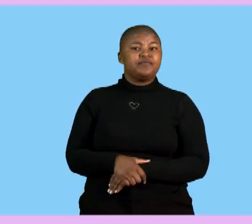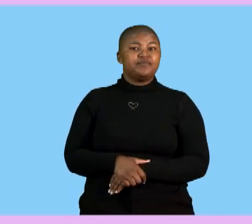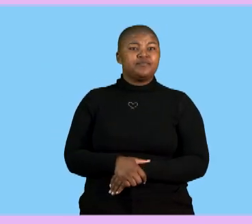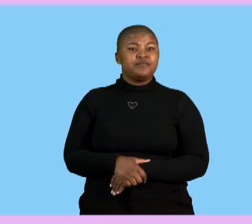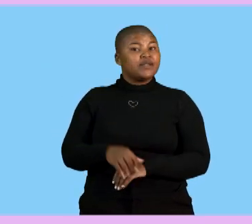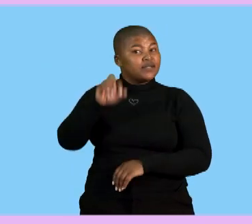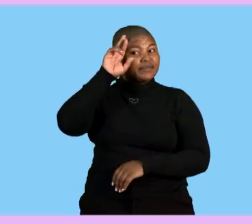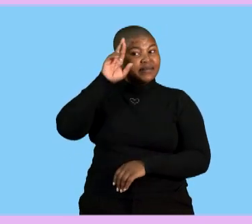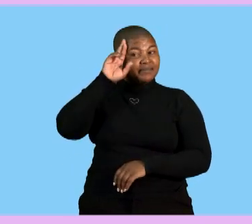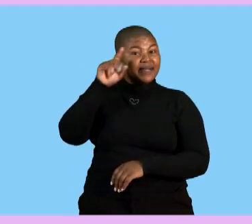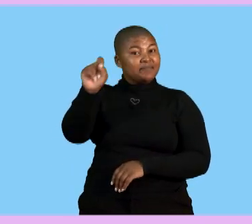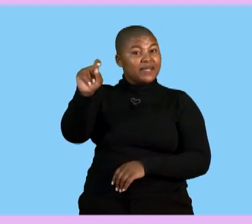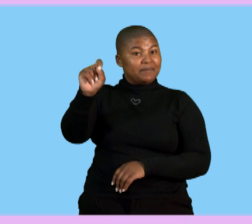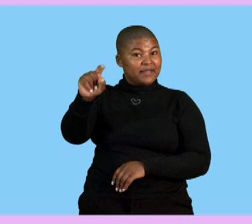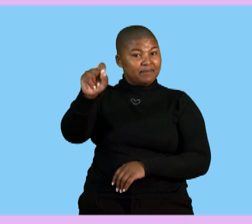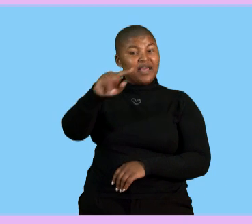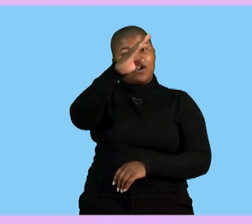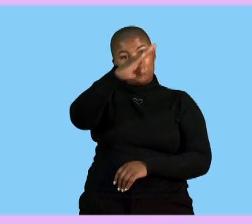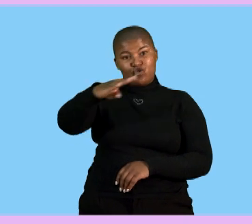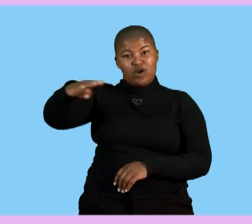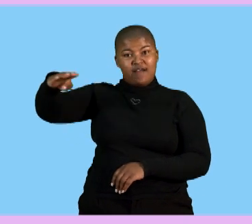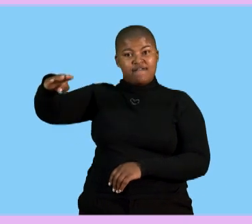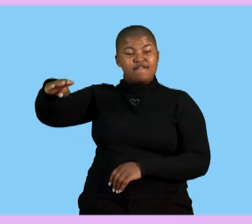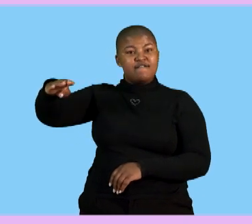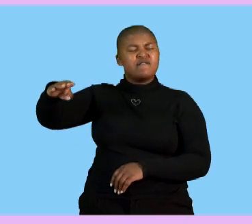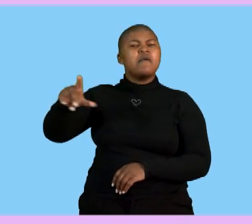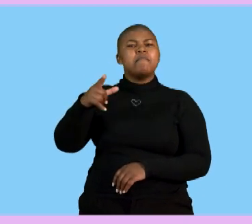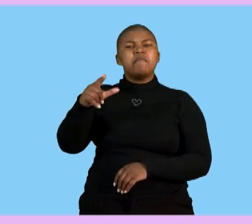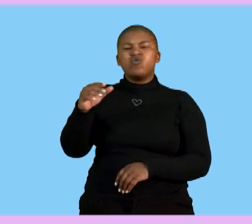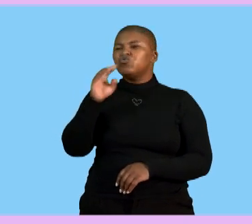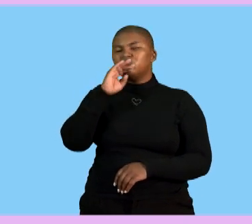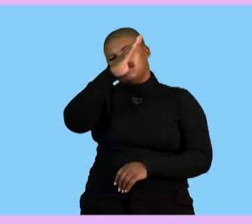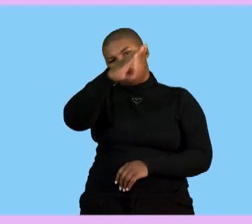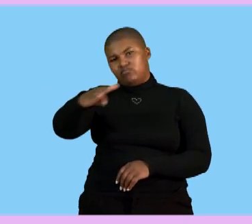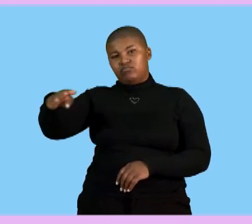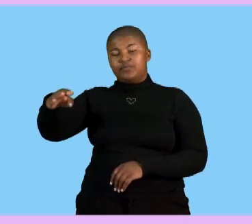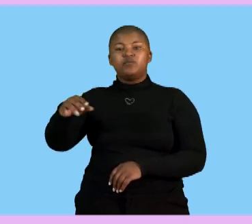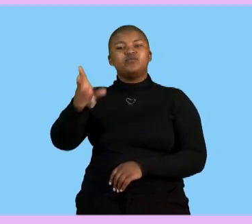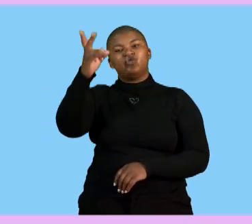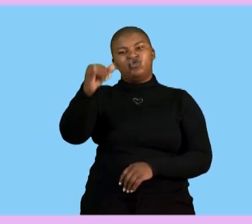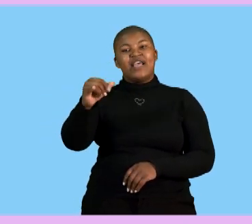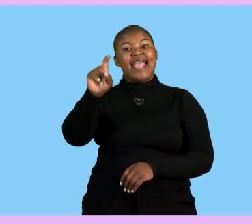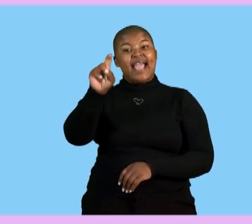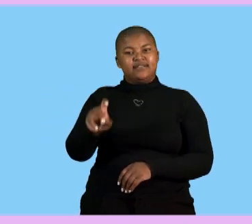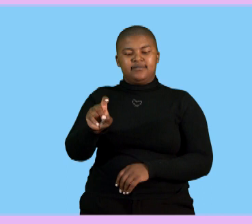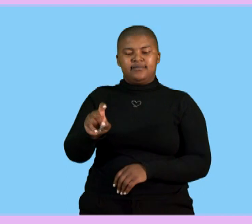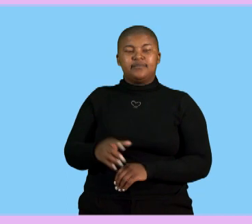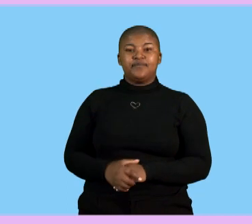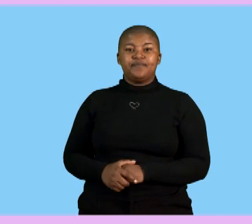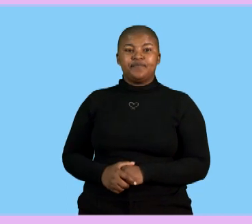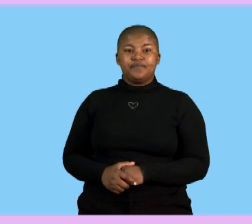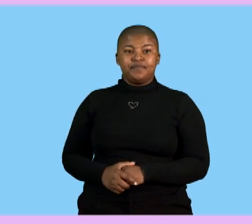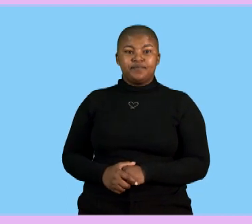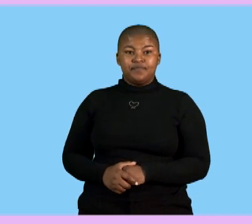remember, this graph is going in what direction? Let's look at the